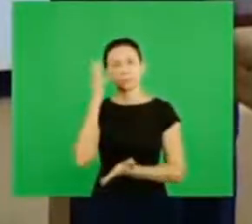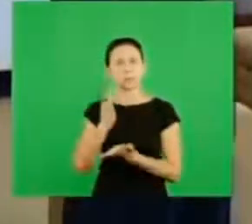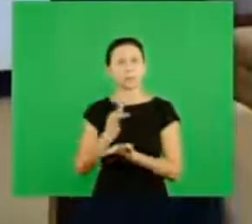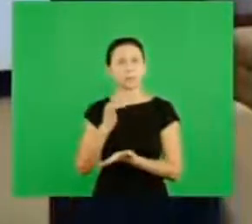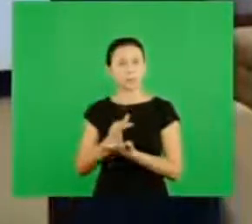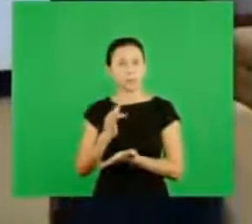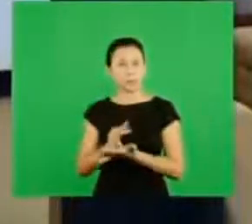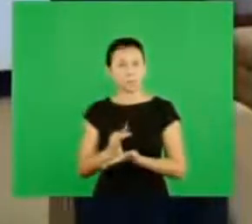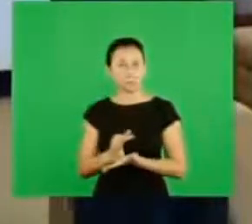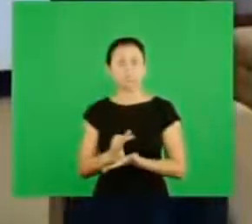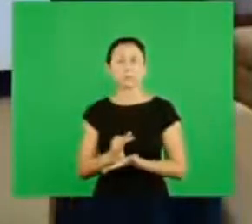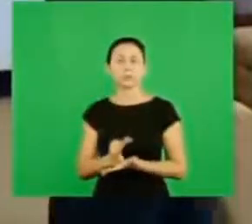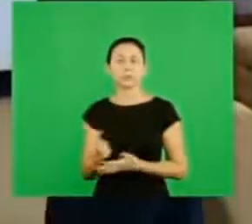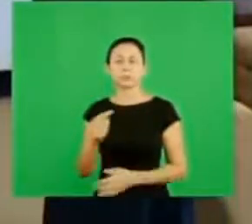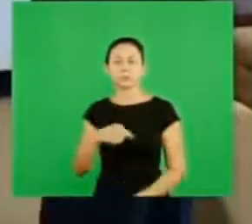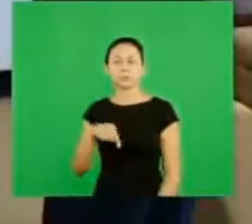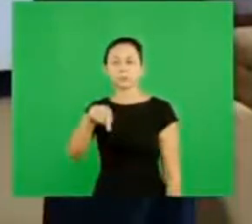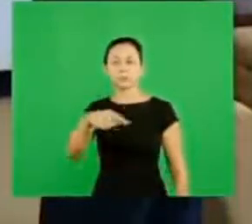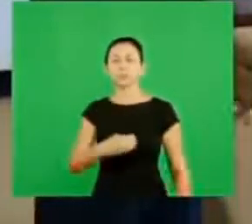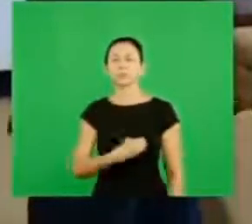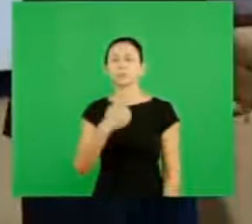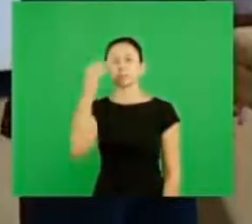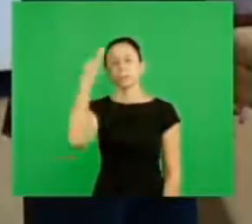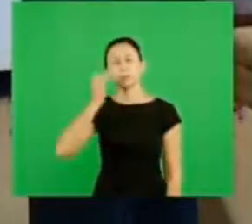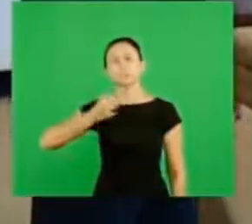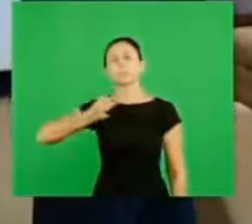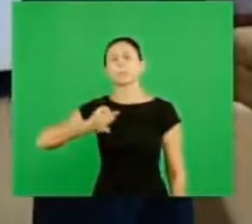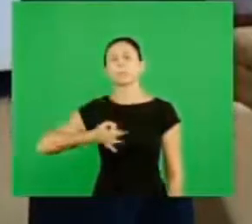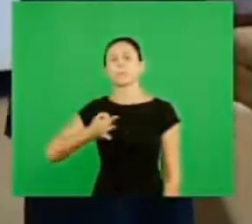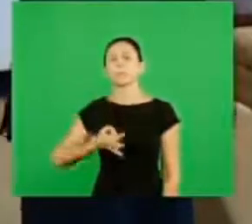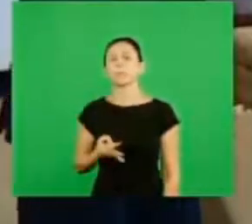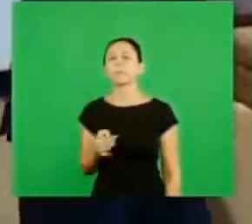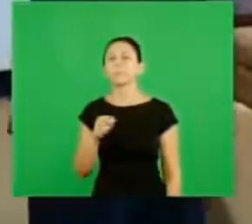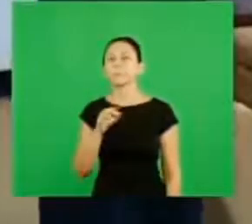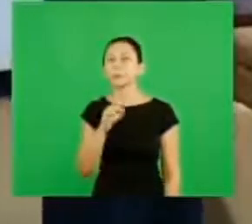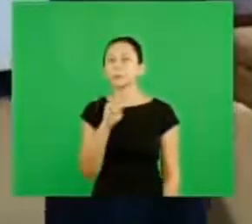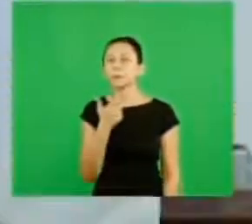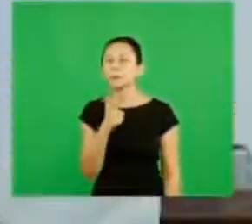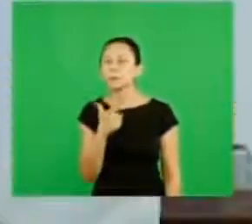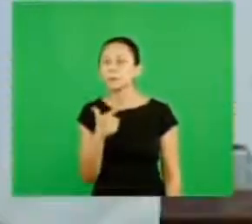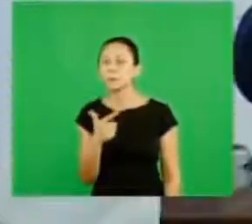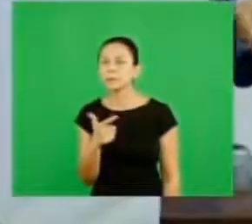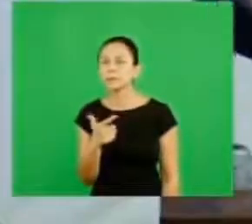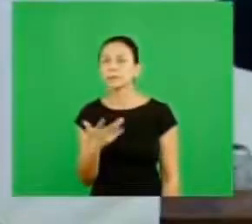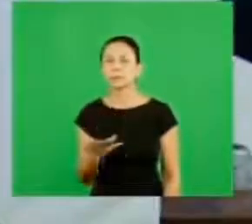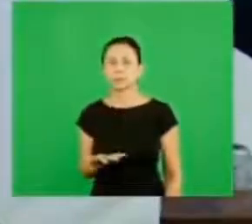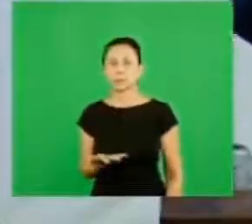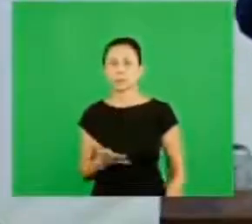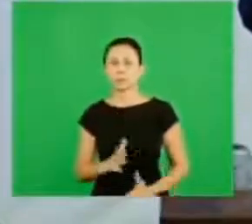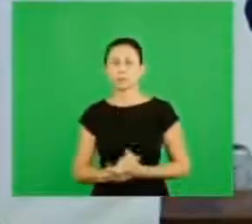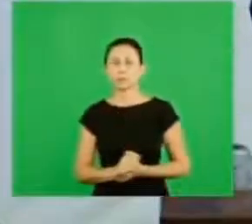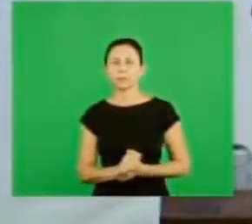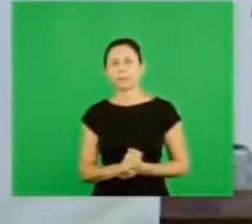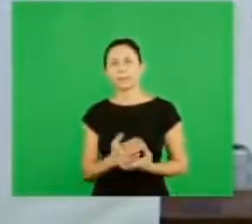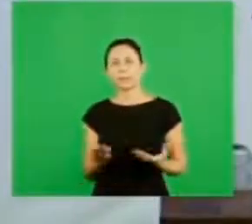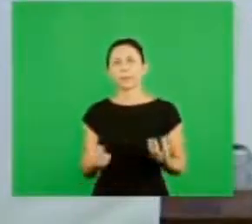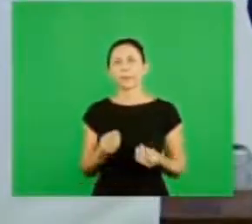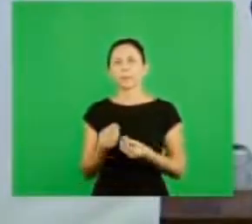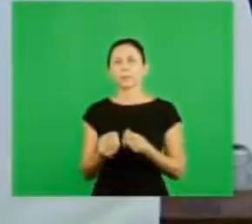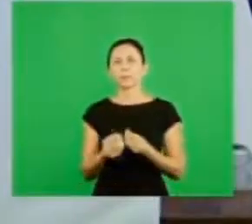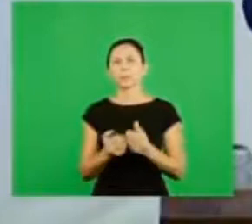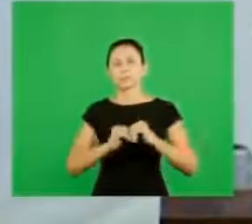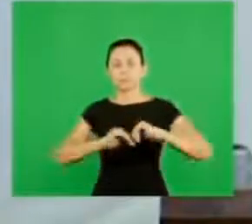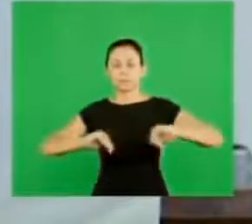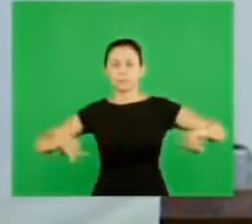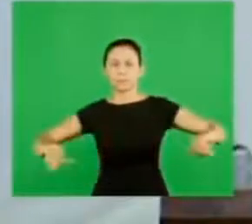schools, they had the movements, and all of those who are here know perfectly well that does not